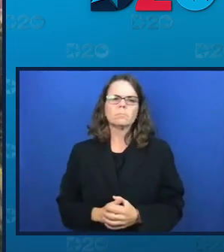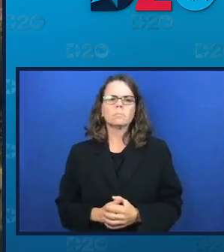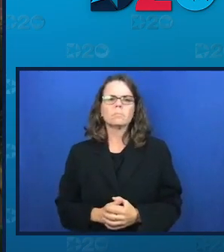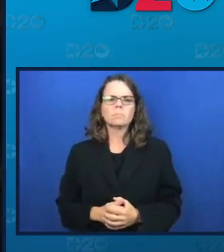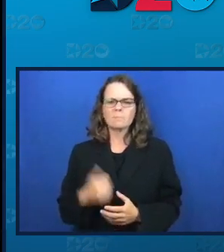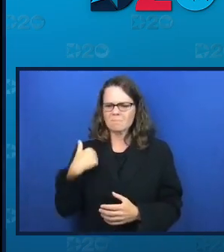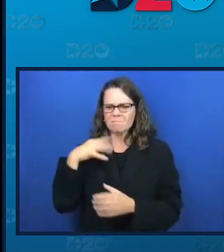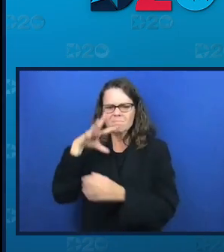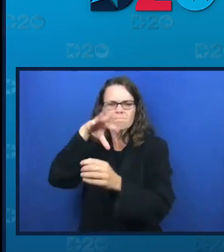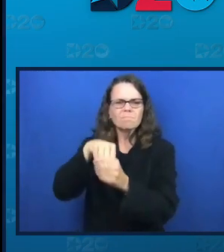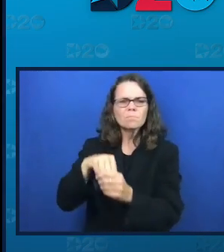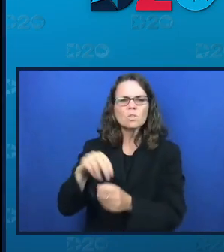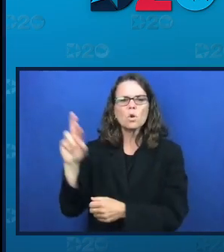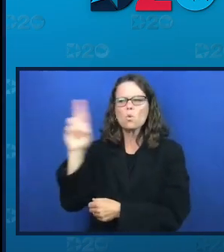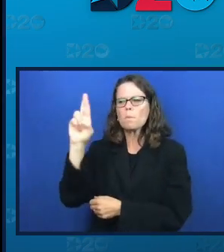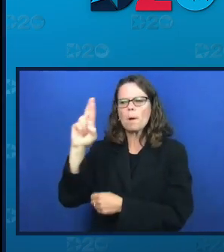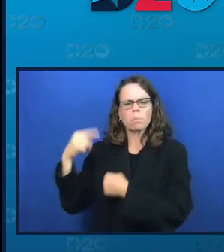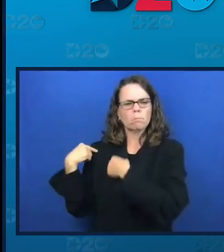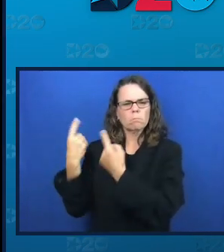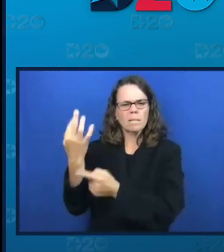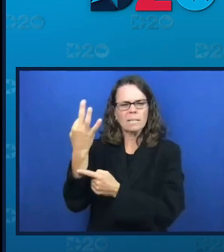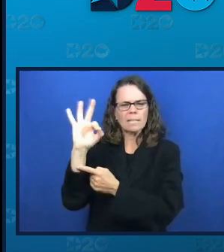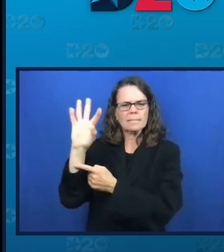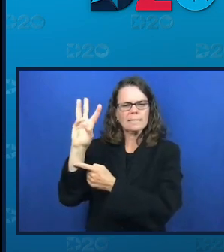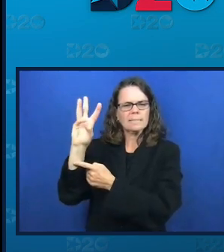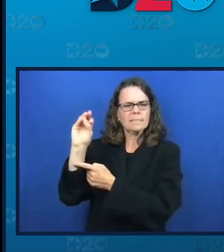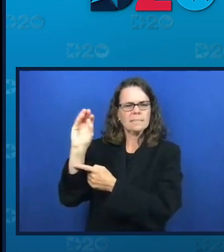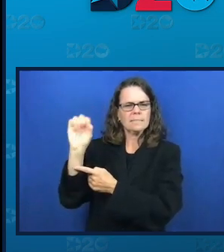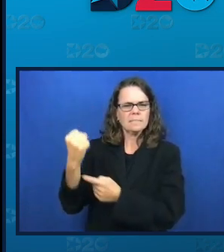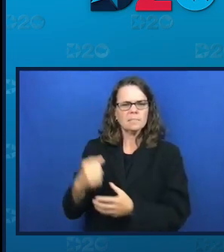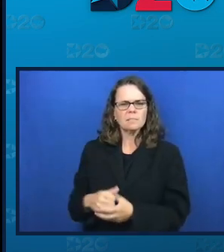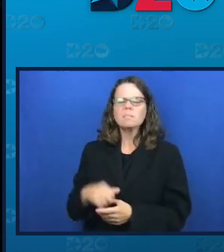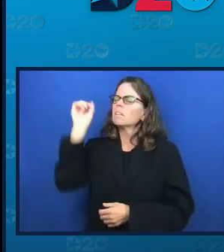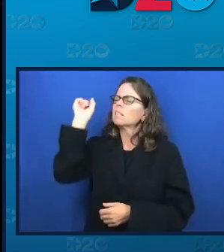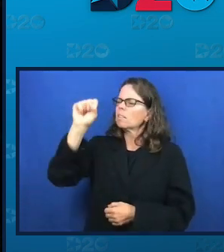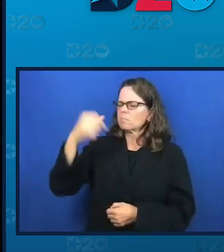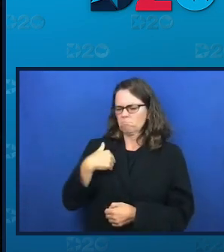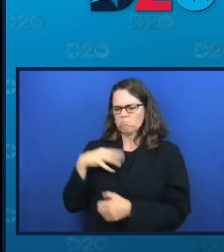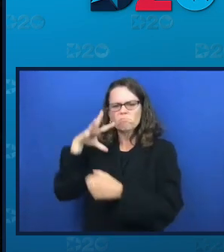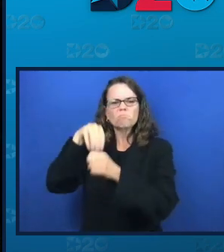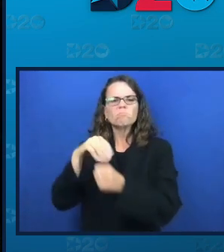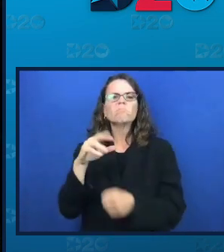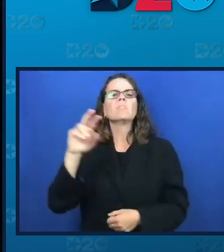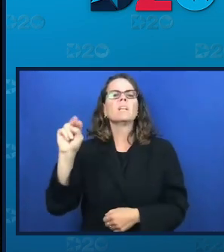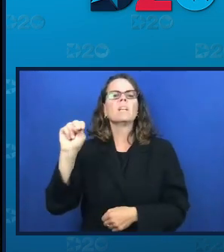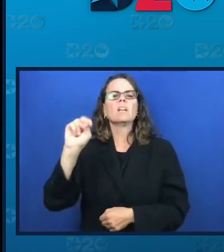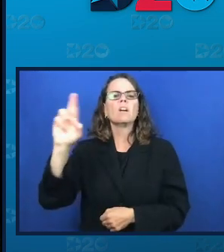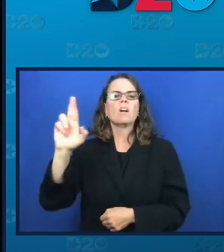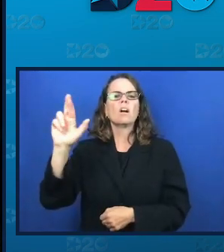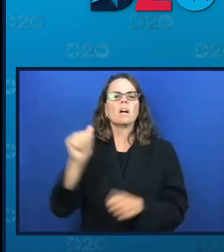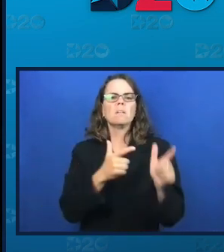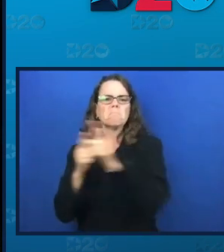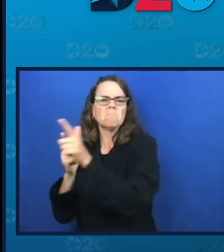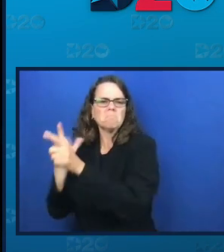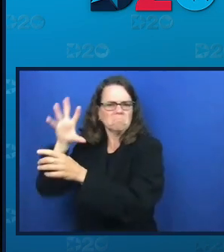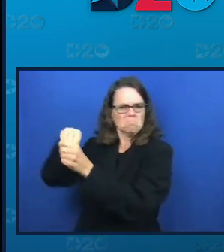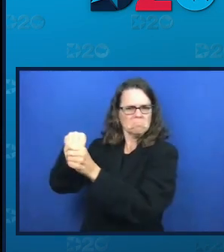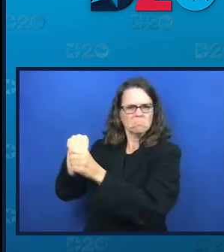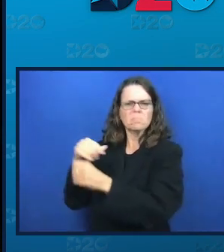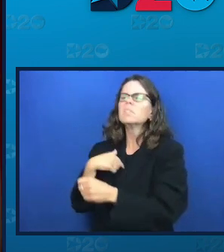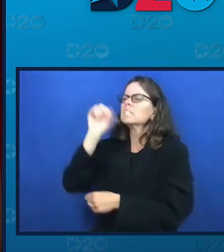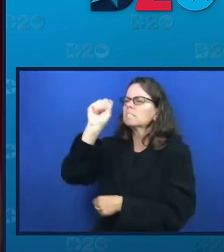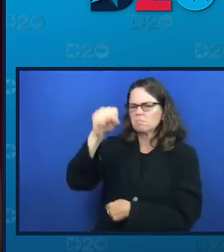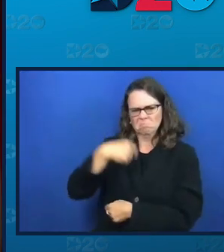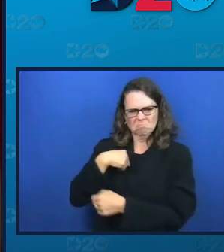NRA, and I voted for Trump. I think Trump has been the worst president we've ever